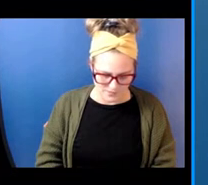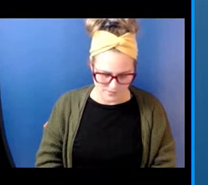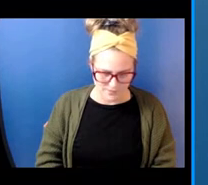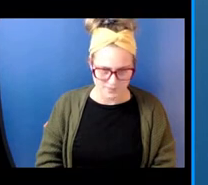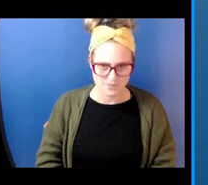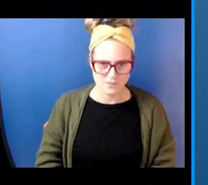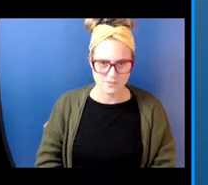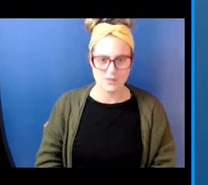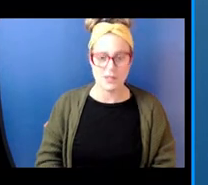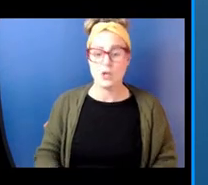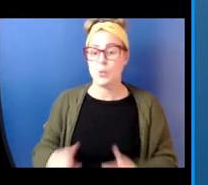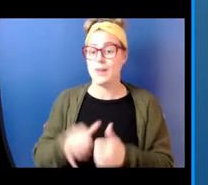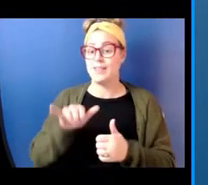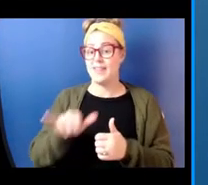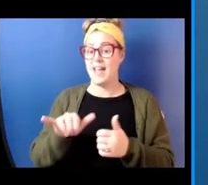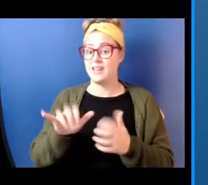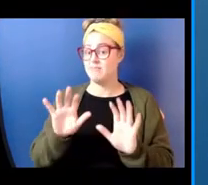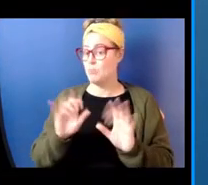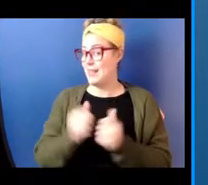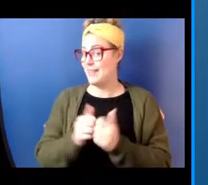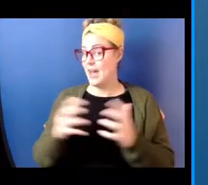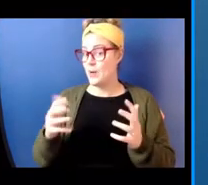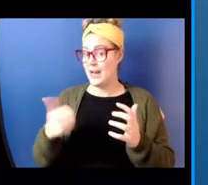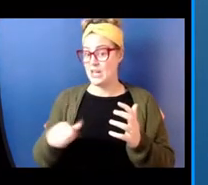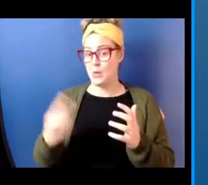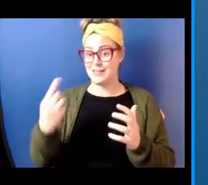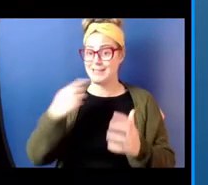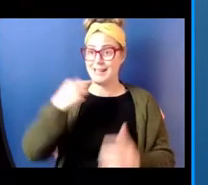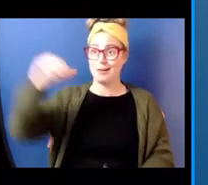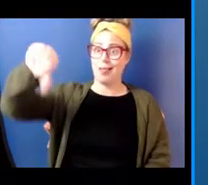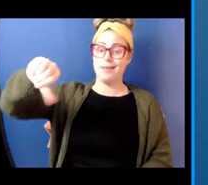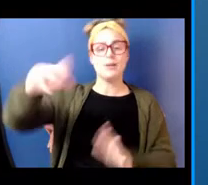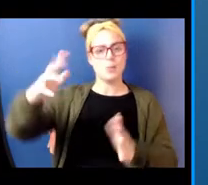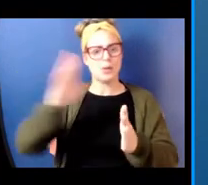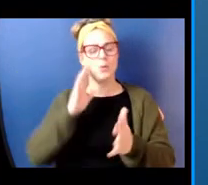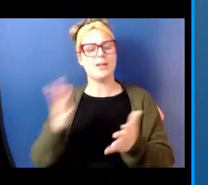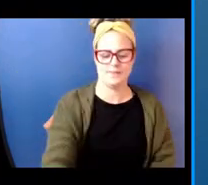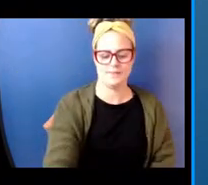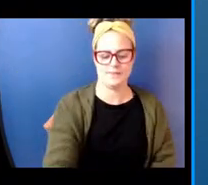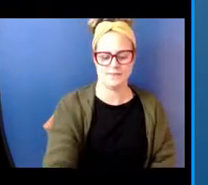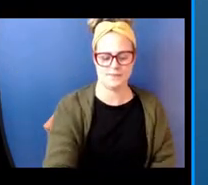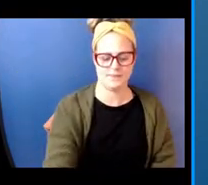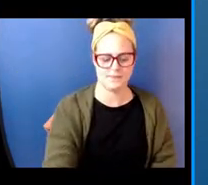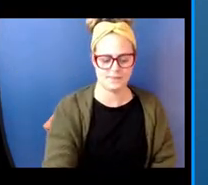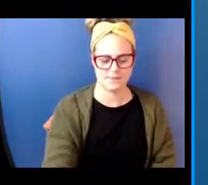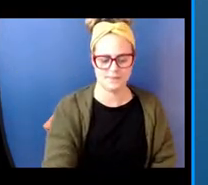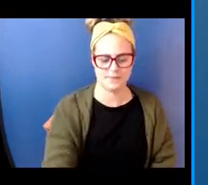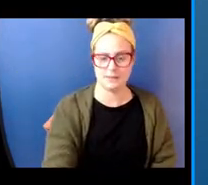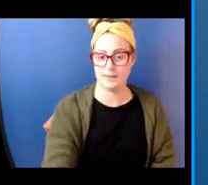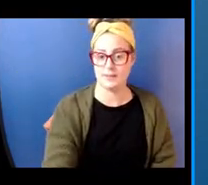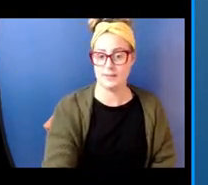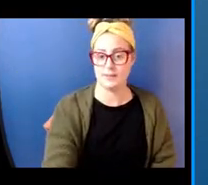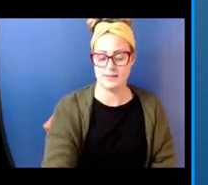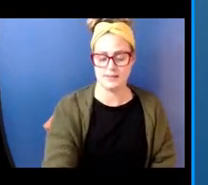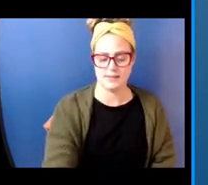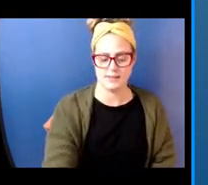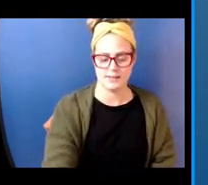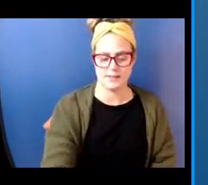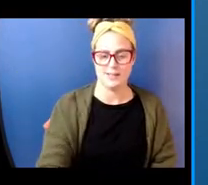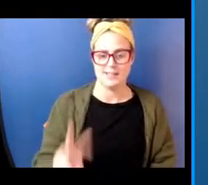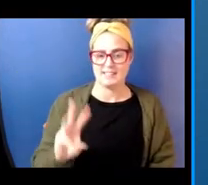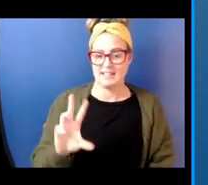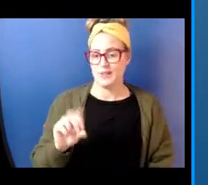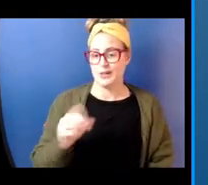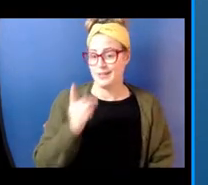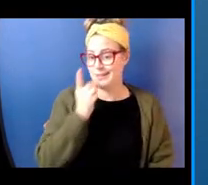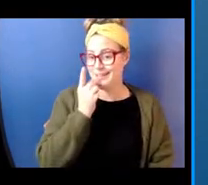so without objection we will adjourn thank you very much yeah 6 30.